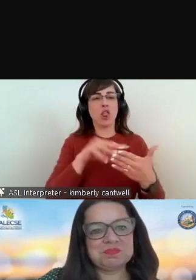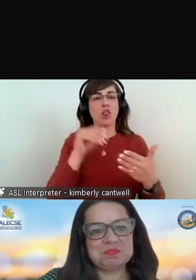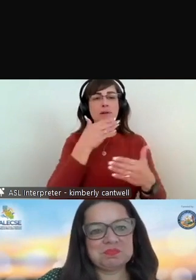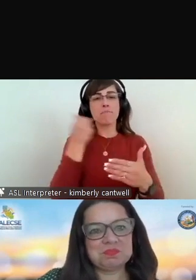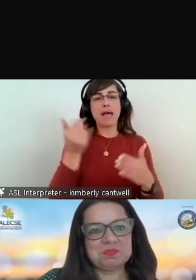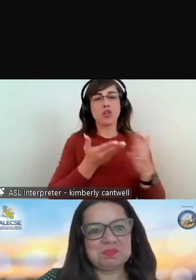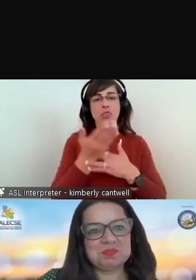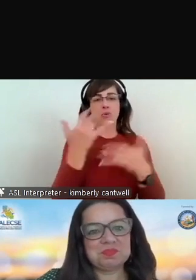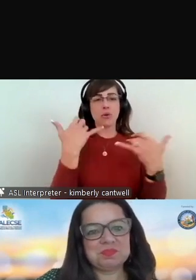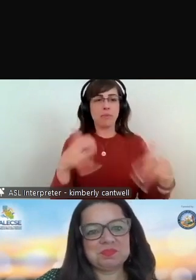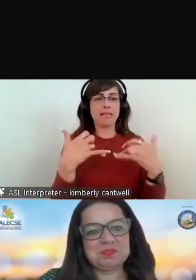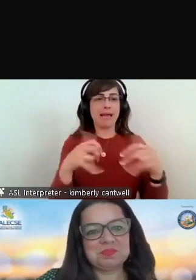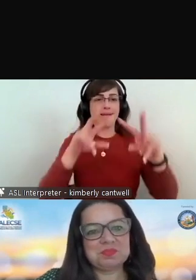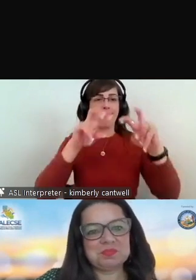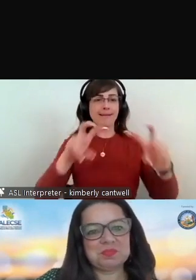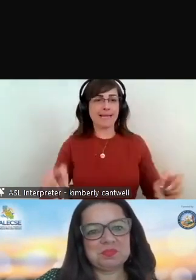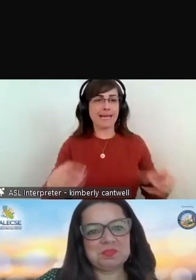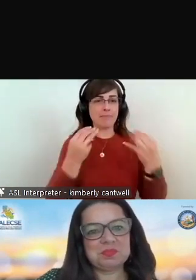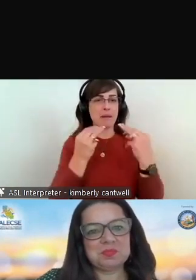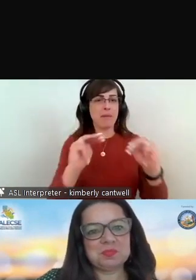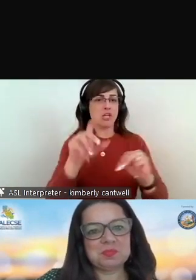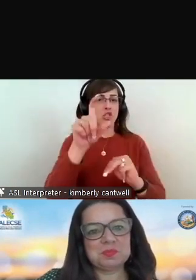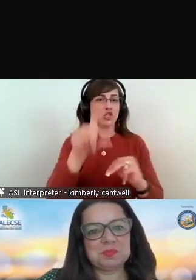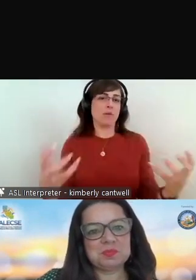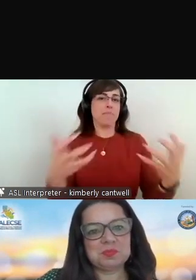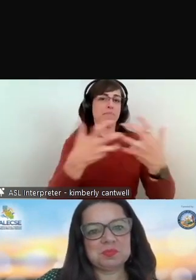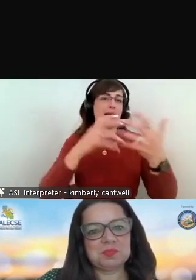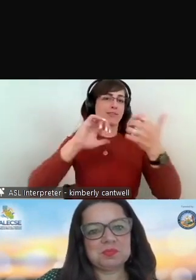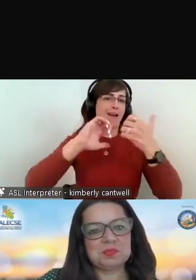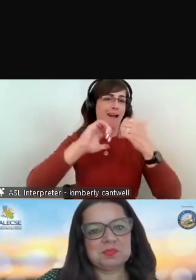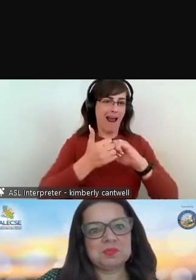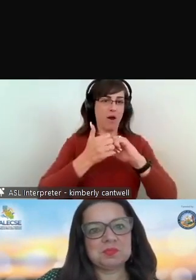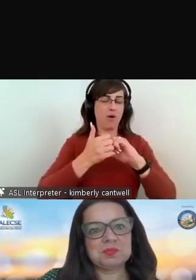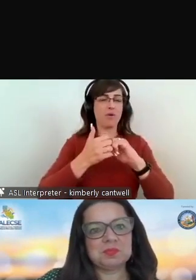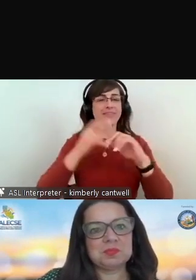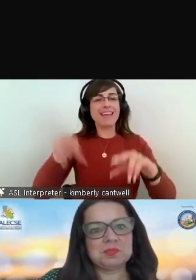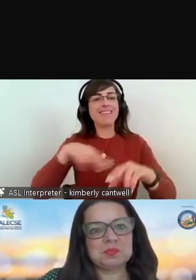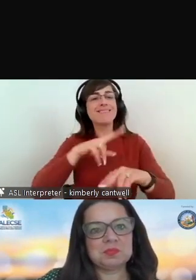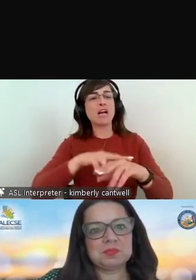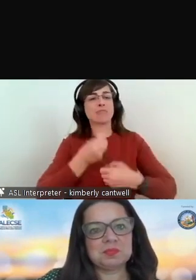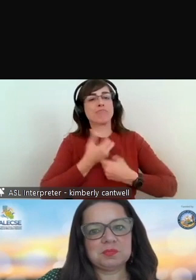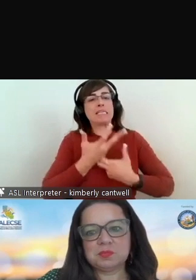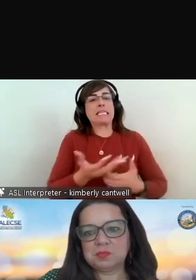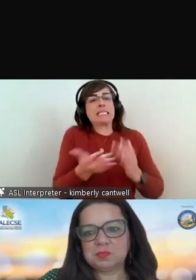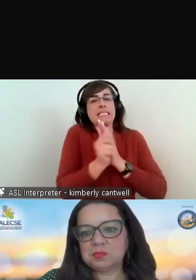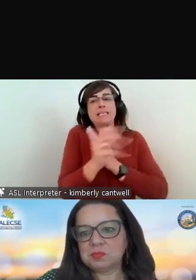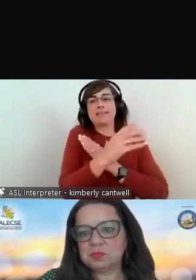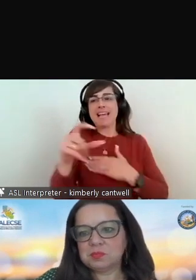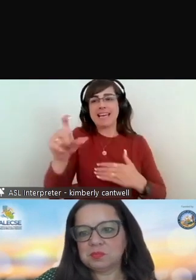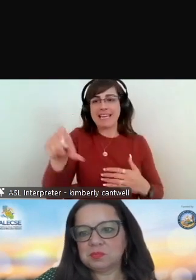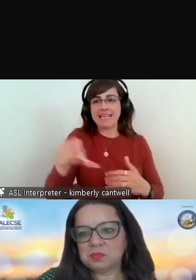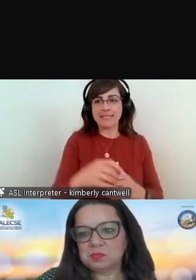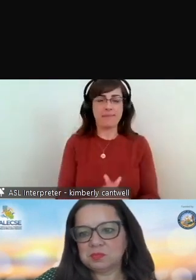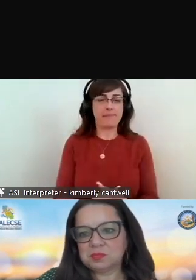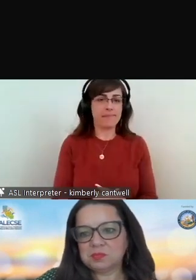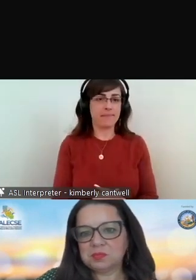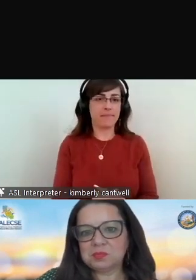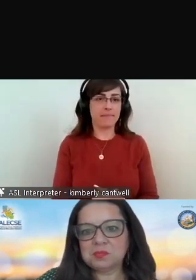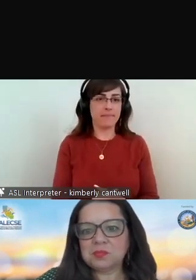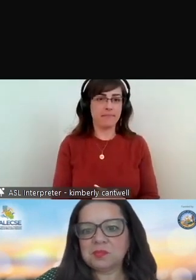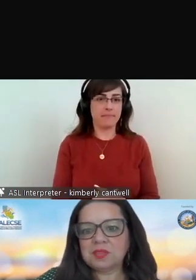learn best through play. Assessment methods should match how they naturally express skills and needs.